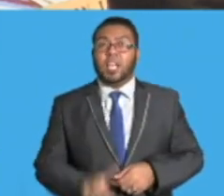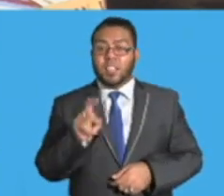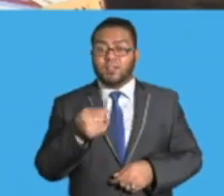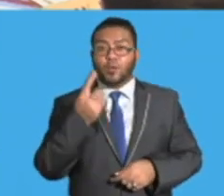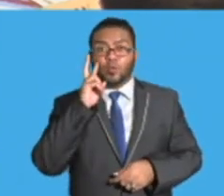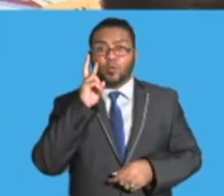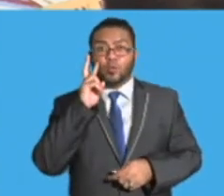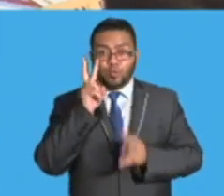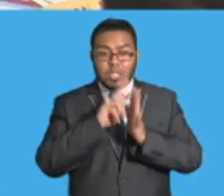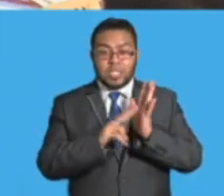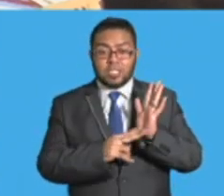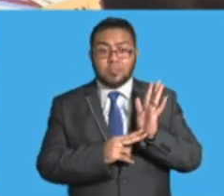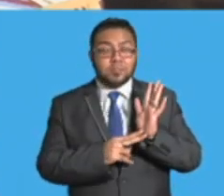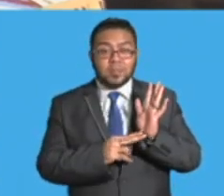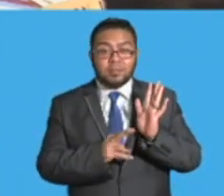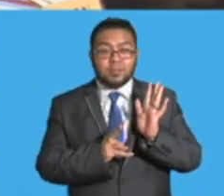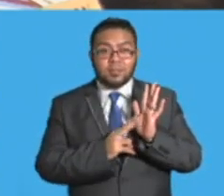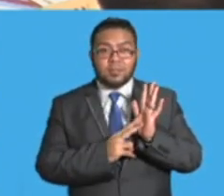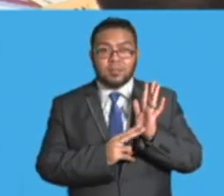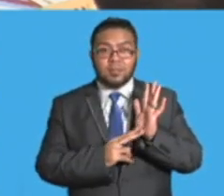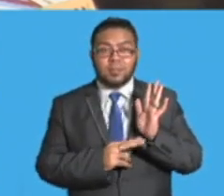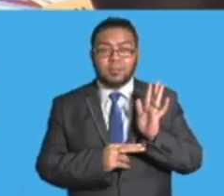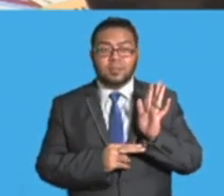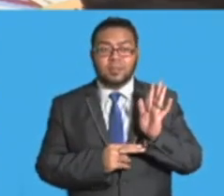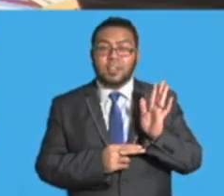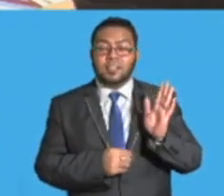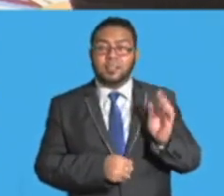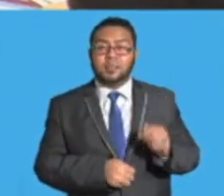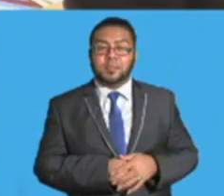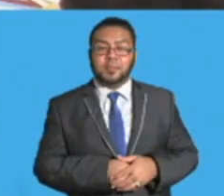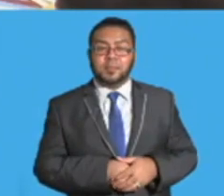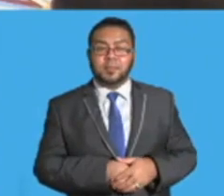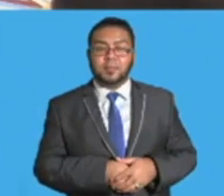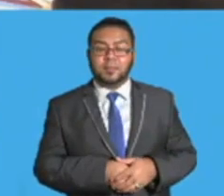read, I will read for them.